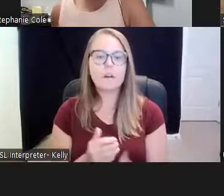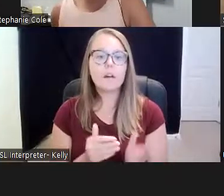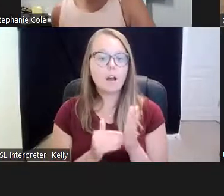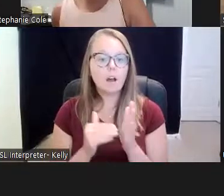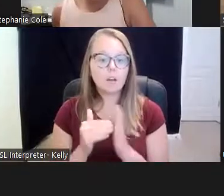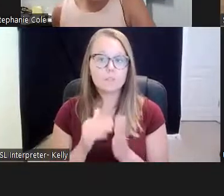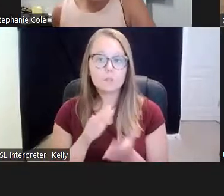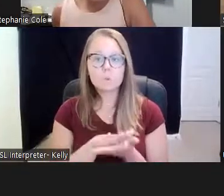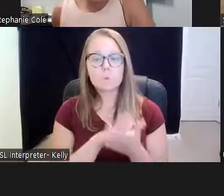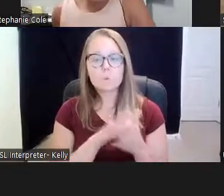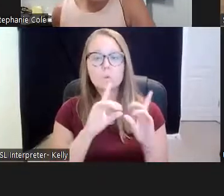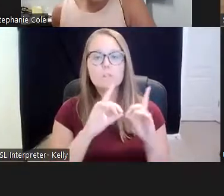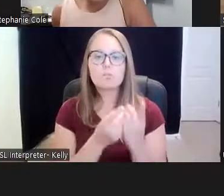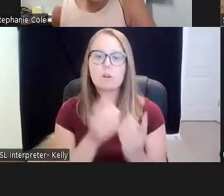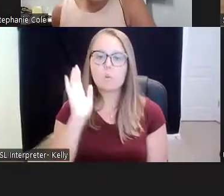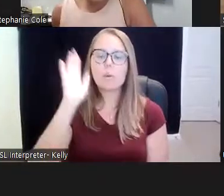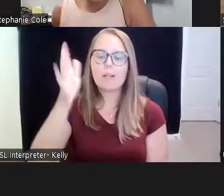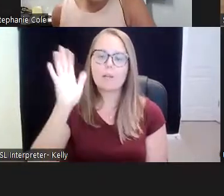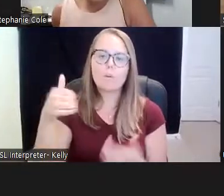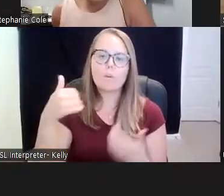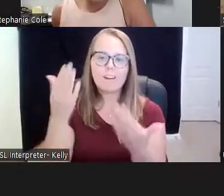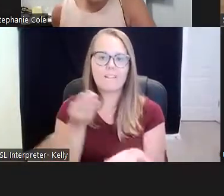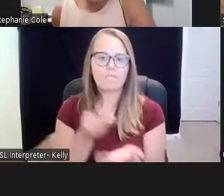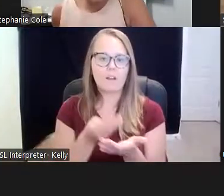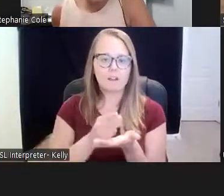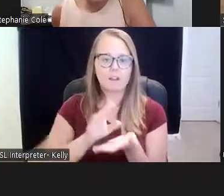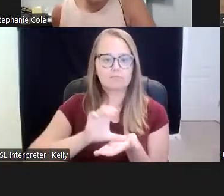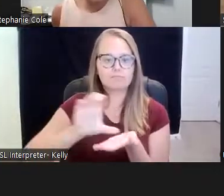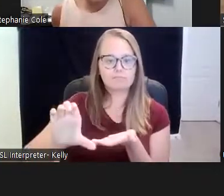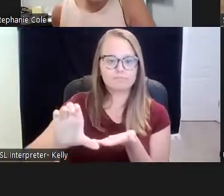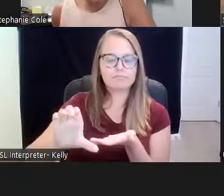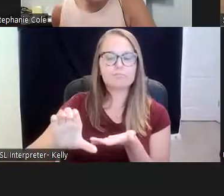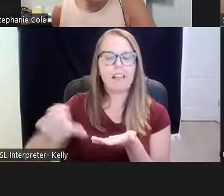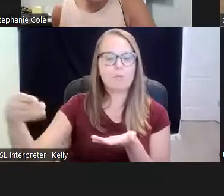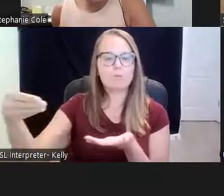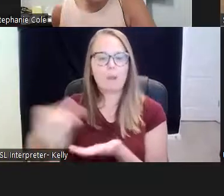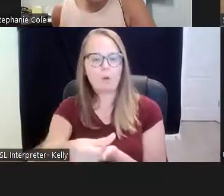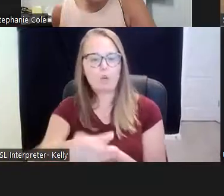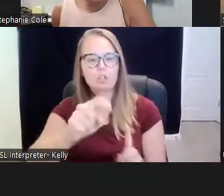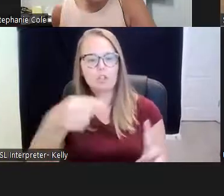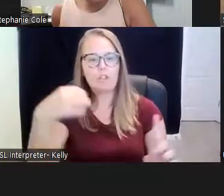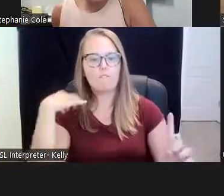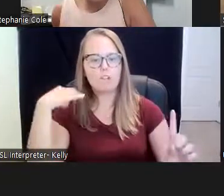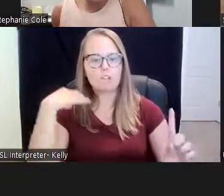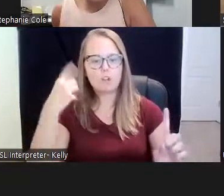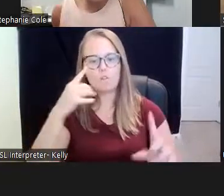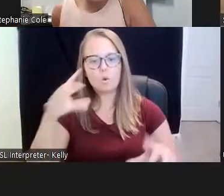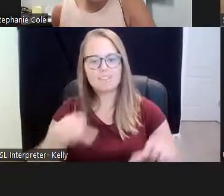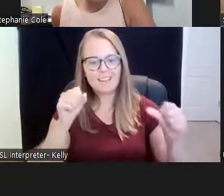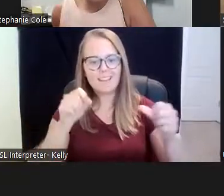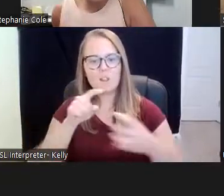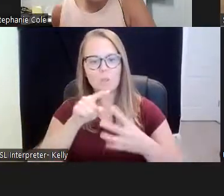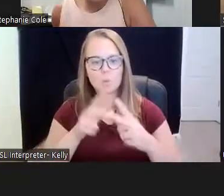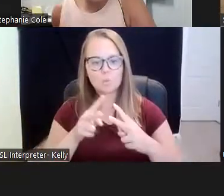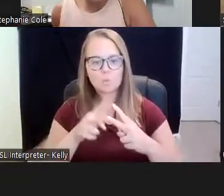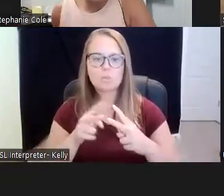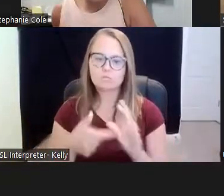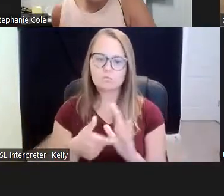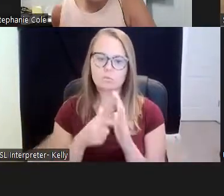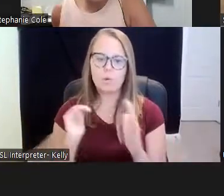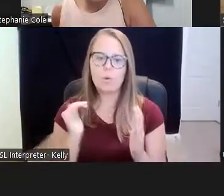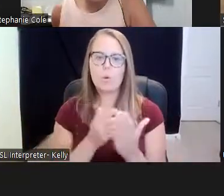school district will provide the funding for those or reimburse the volunteer for taking those. So it is required in our